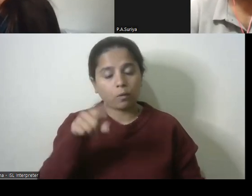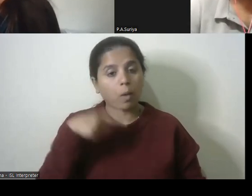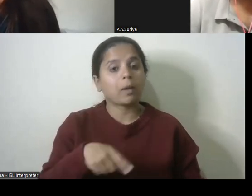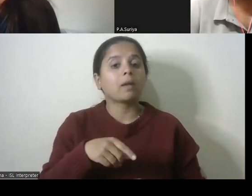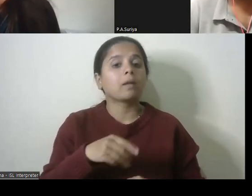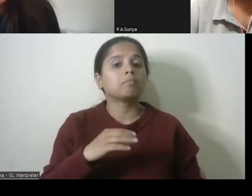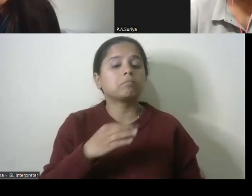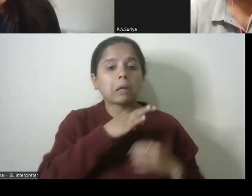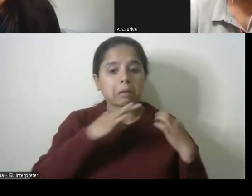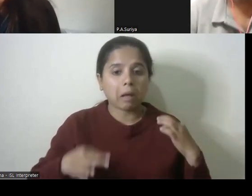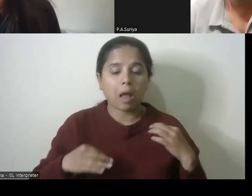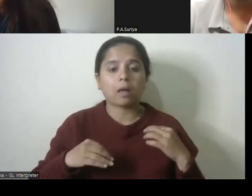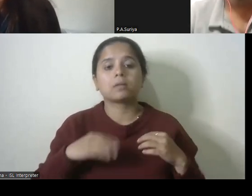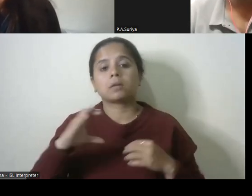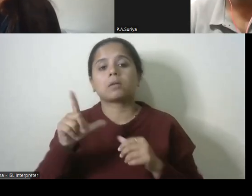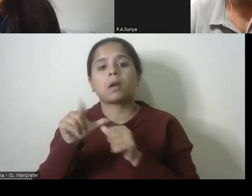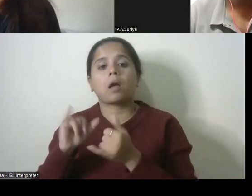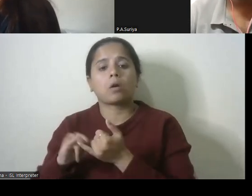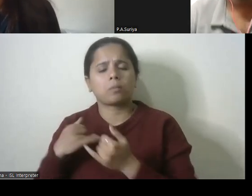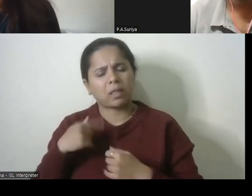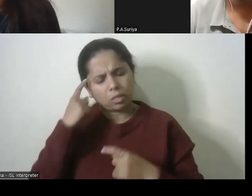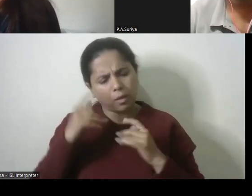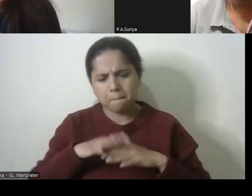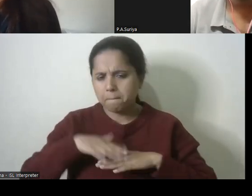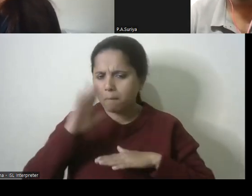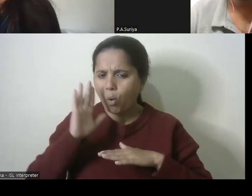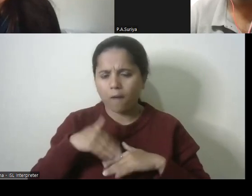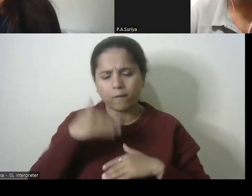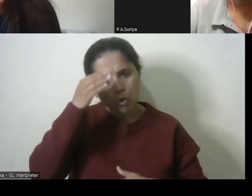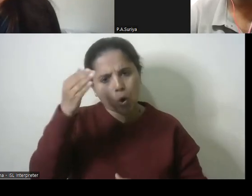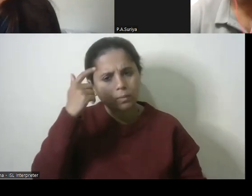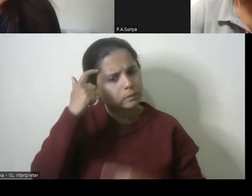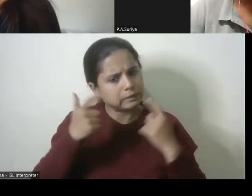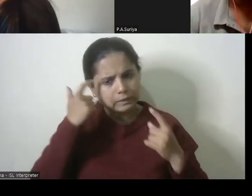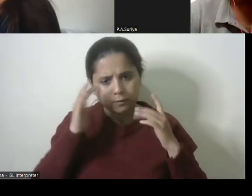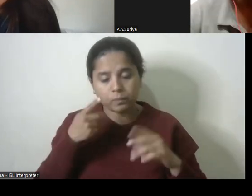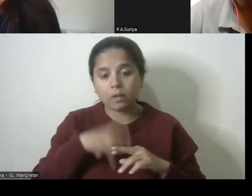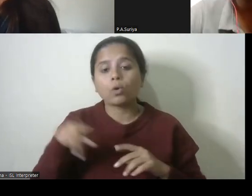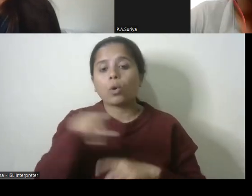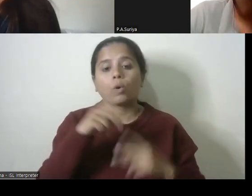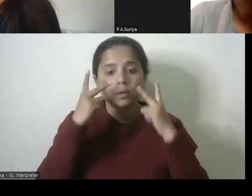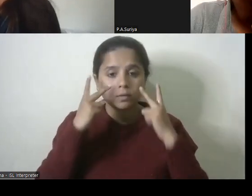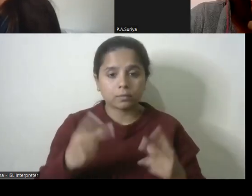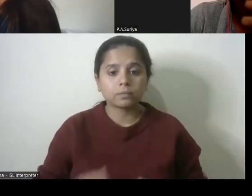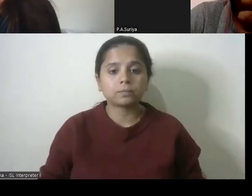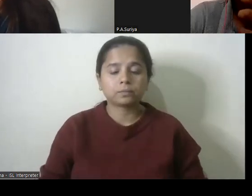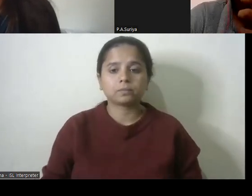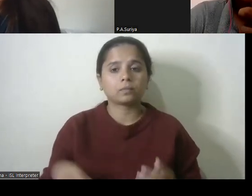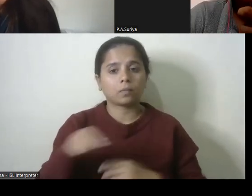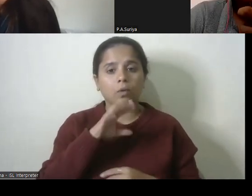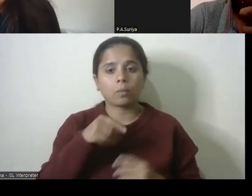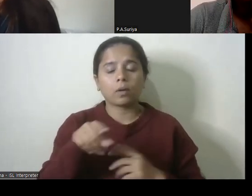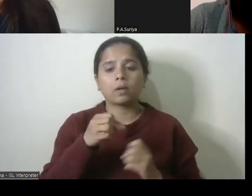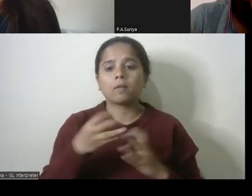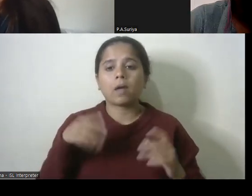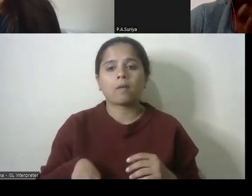is something that we have really thought a lot about conceptually. So if you look at our ground down by growth, and there's also